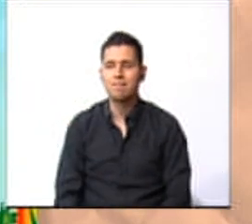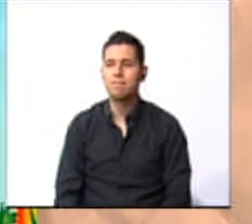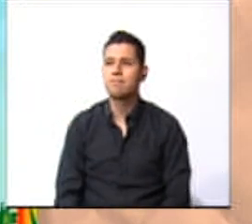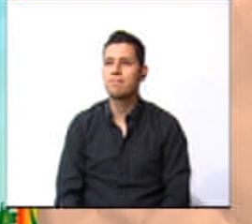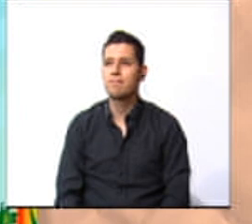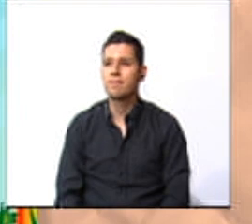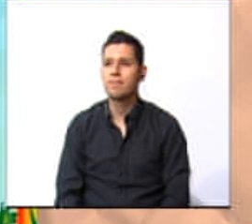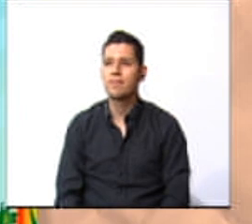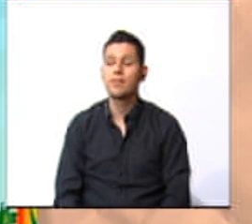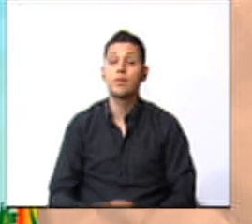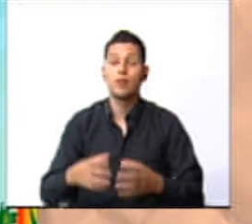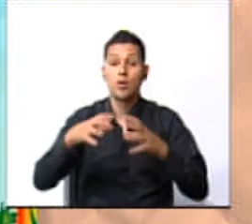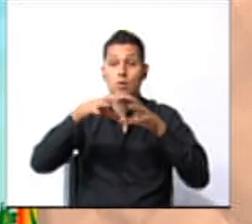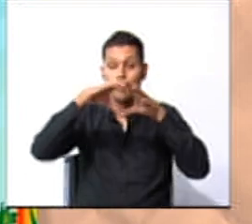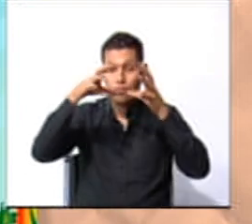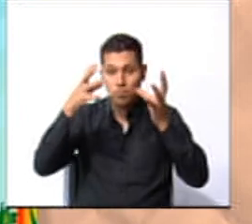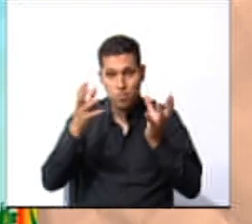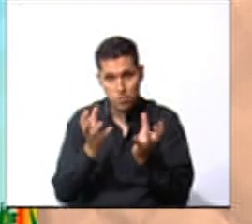round ball,